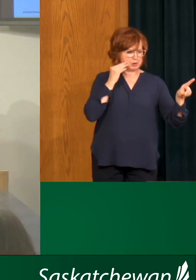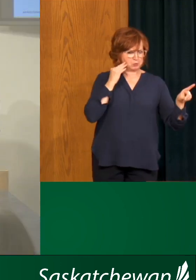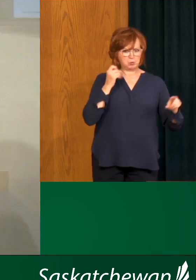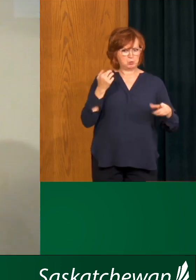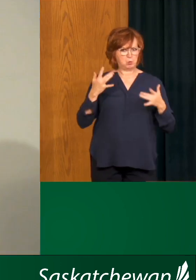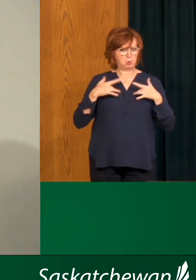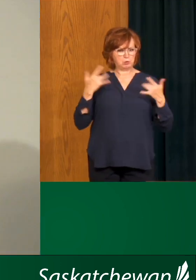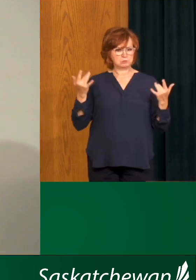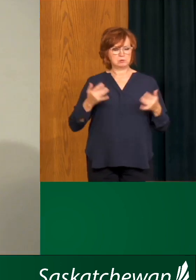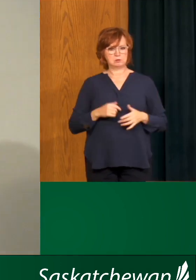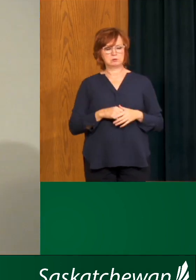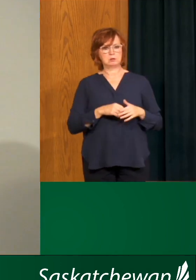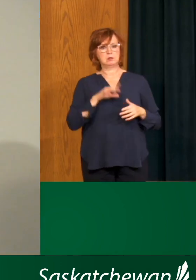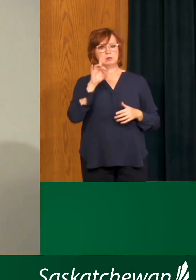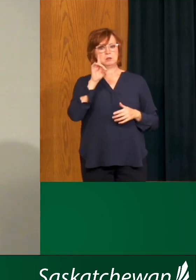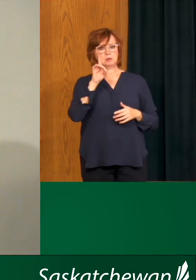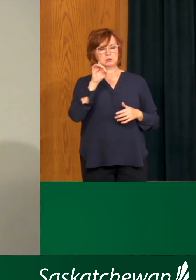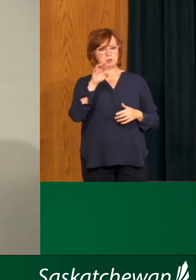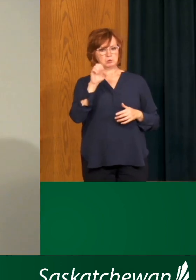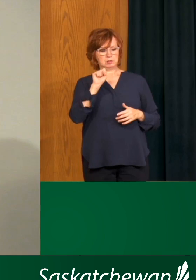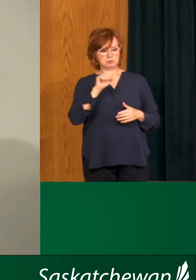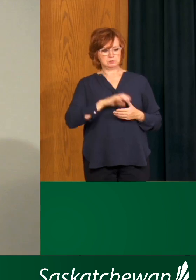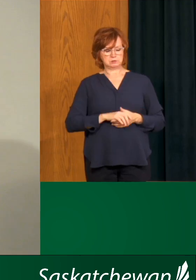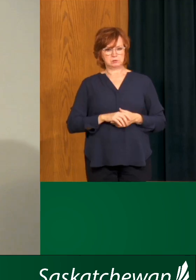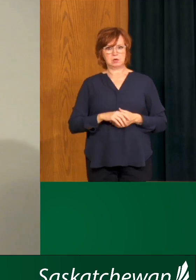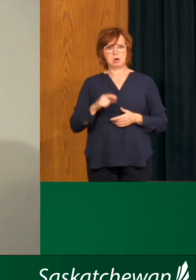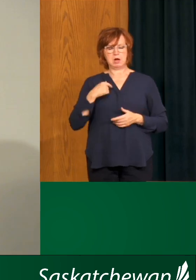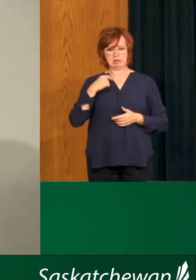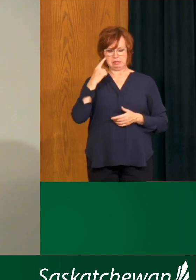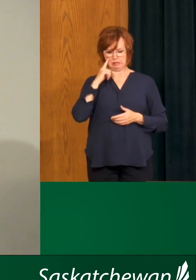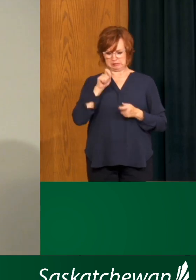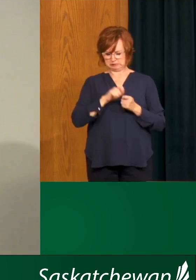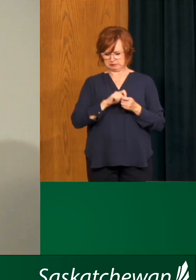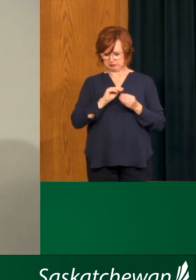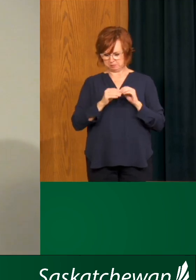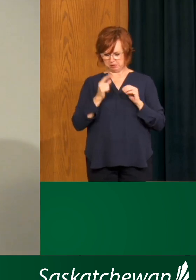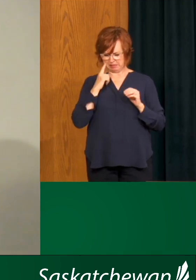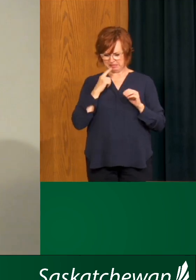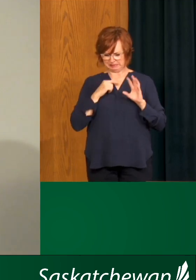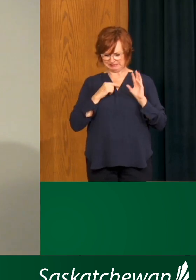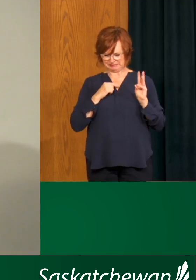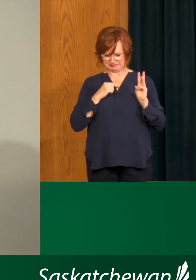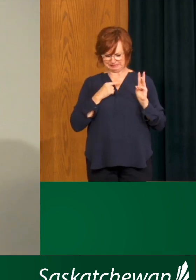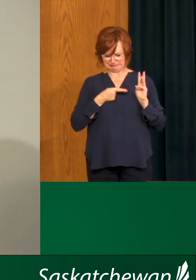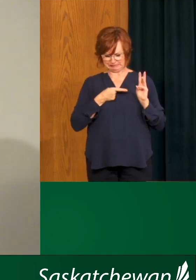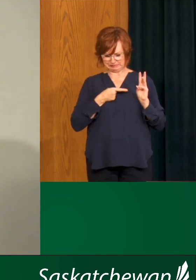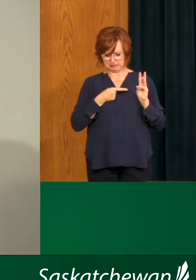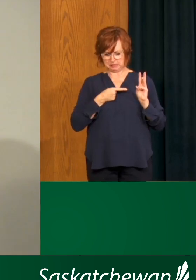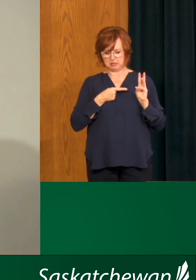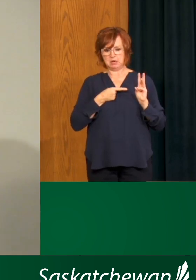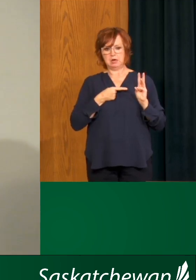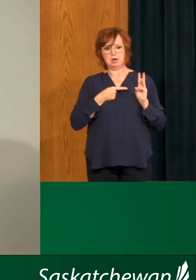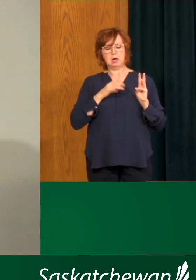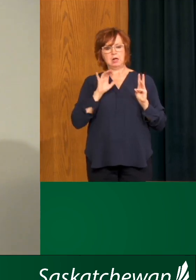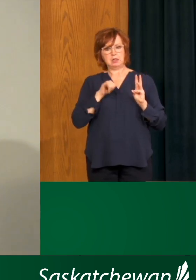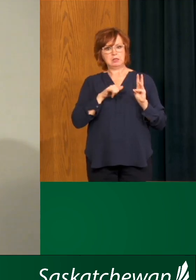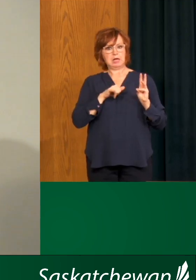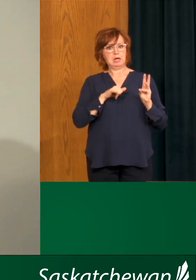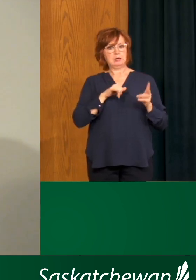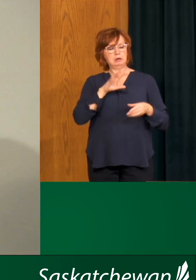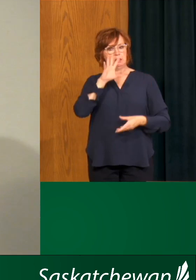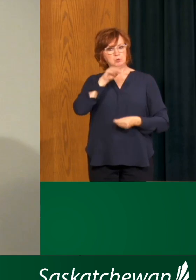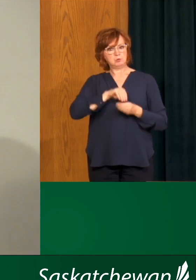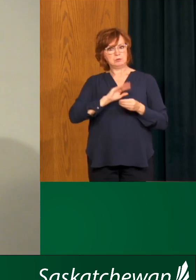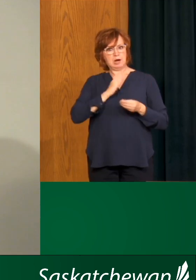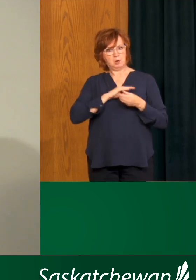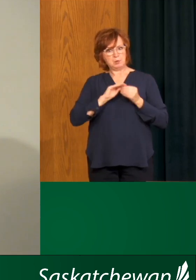in the latest news release, but if I remember correctly, we have 6 people who were outside the province and were attributed to our case numbers, and we have